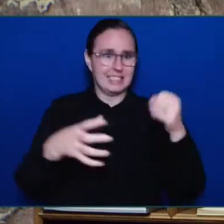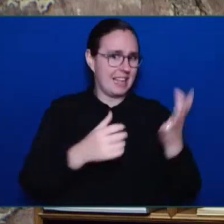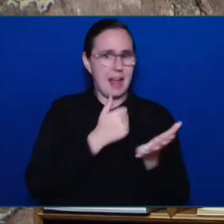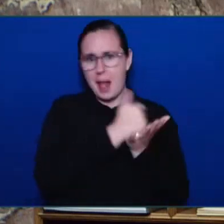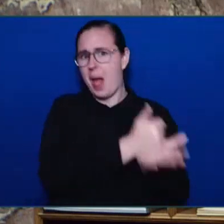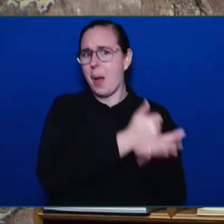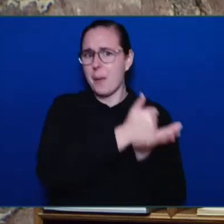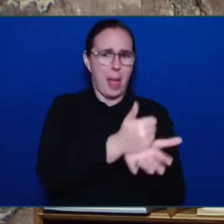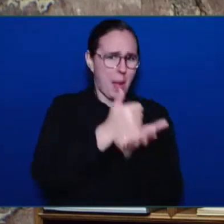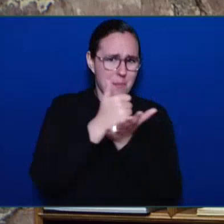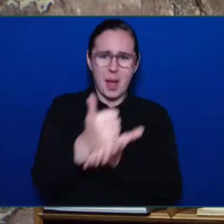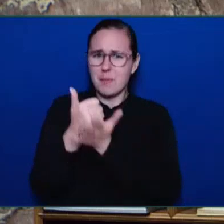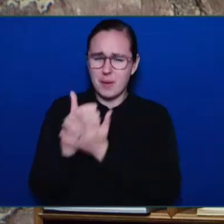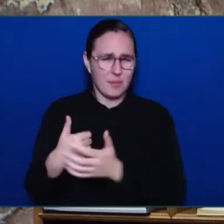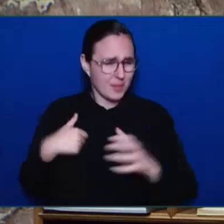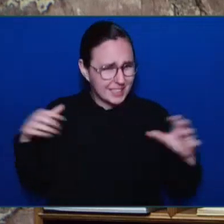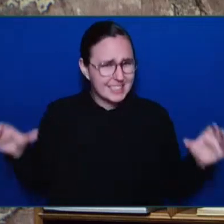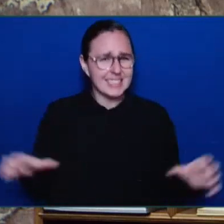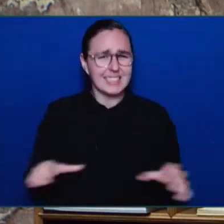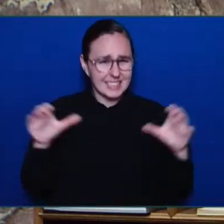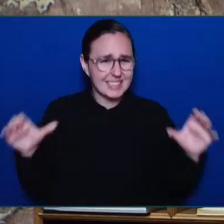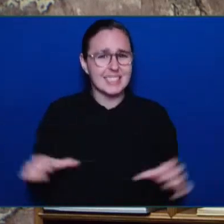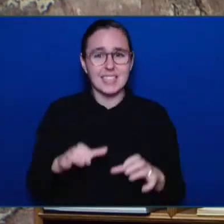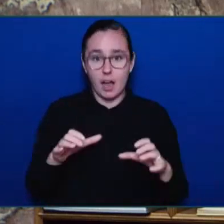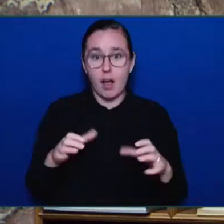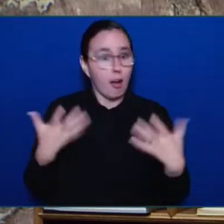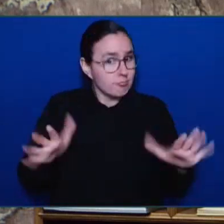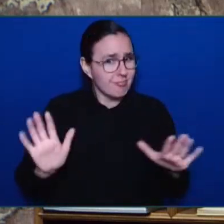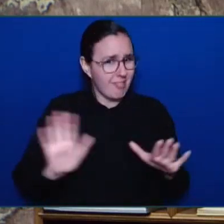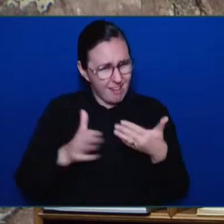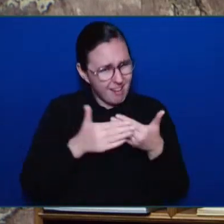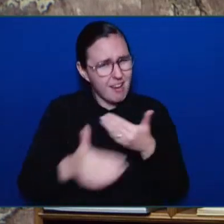local government, other provinces and the federal government to put in